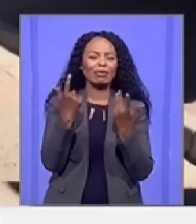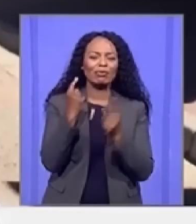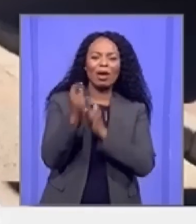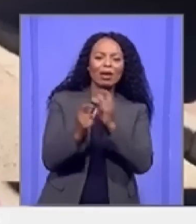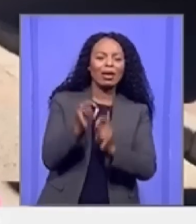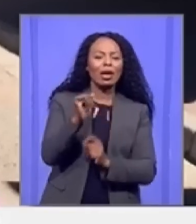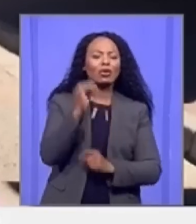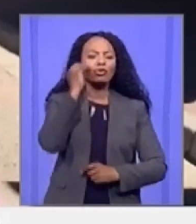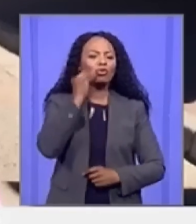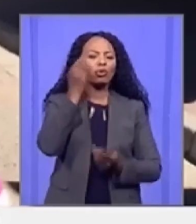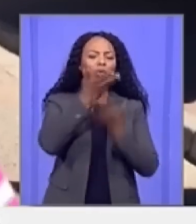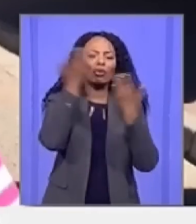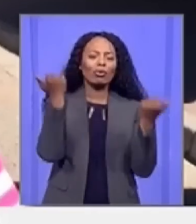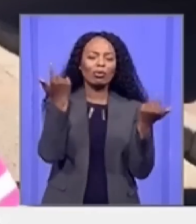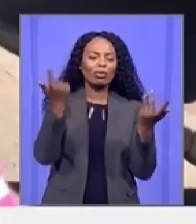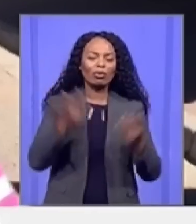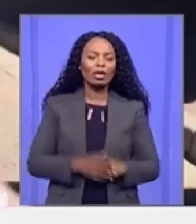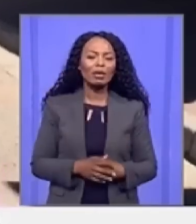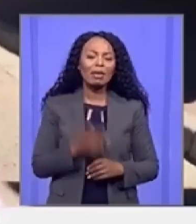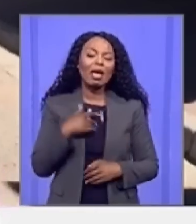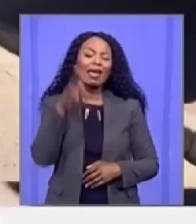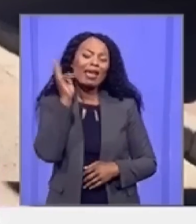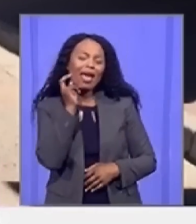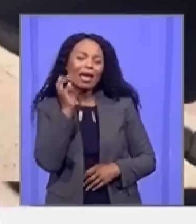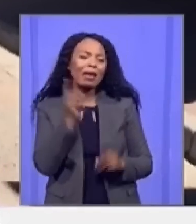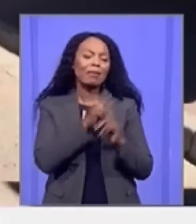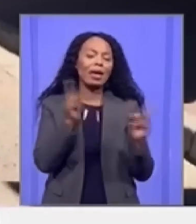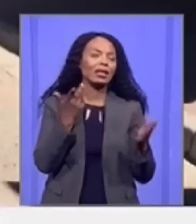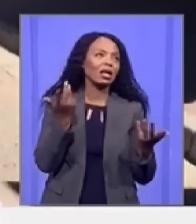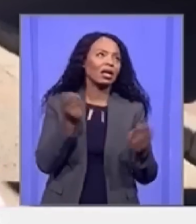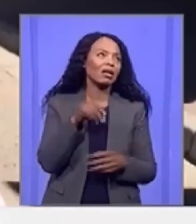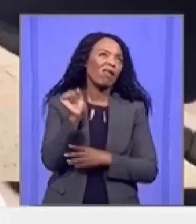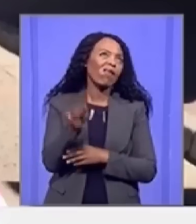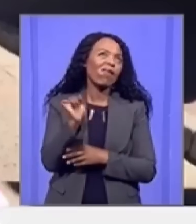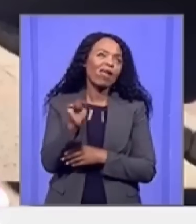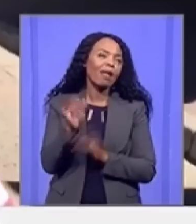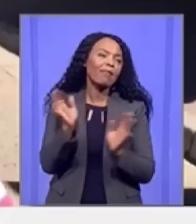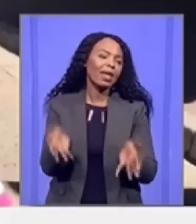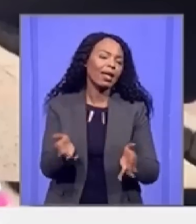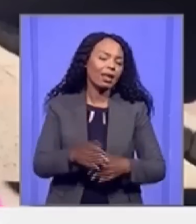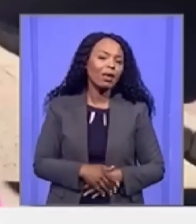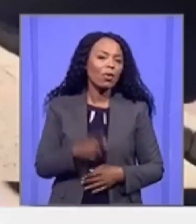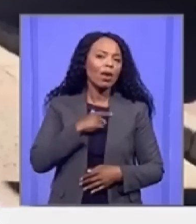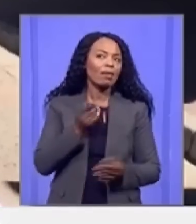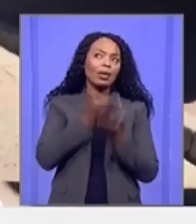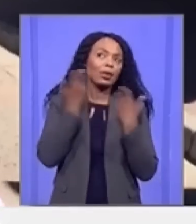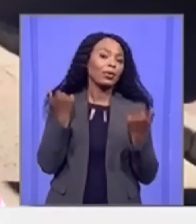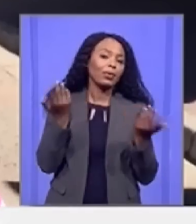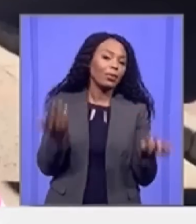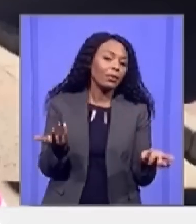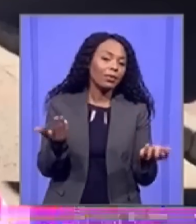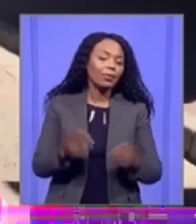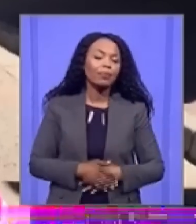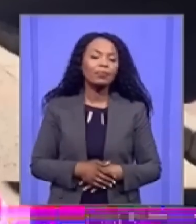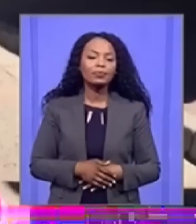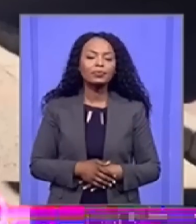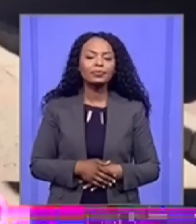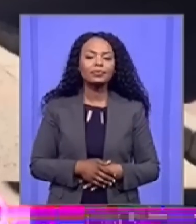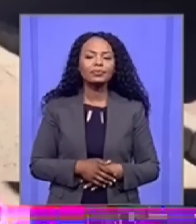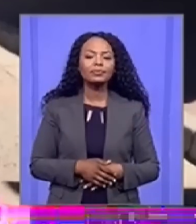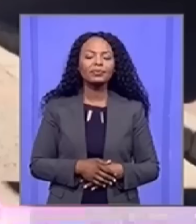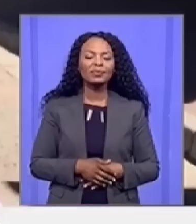mara ke kutwa batho ba bua bate be ke neng ha ke bankele le hloho motse hobane ke ntho e ke sa itsebeng e ke sa